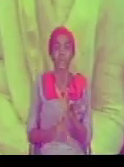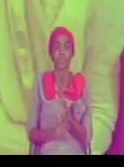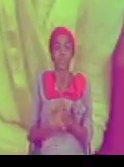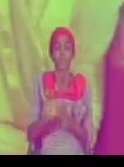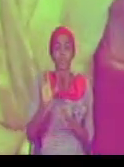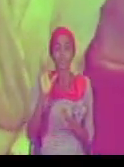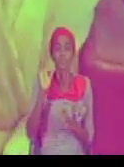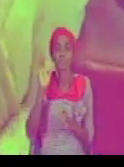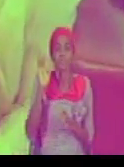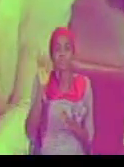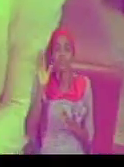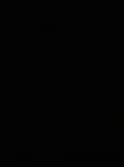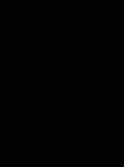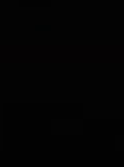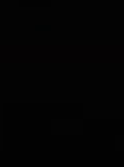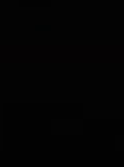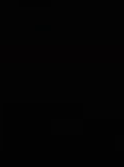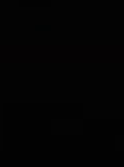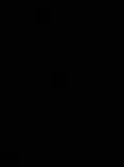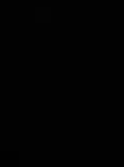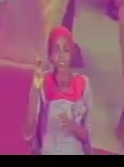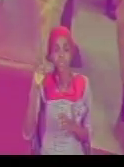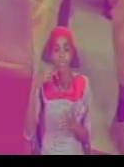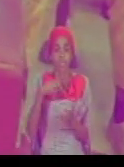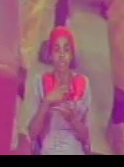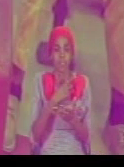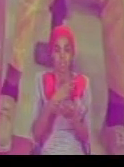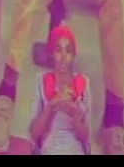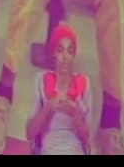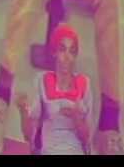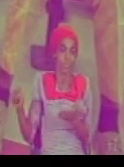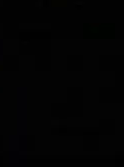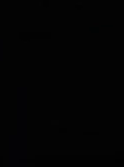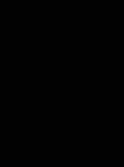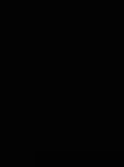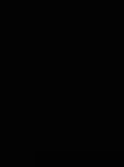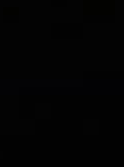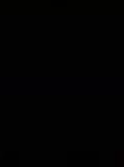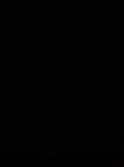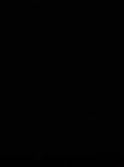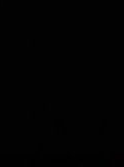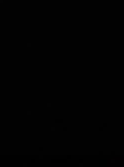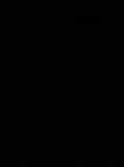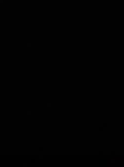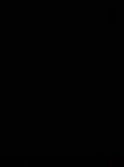And Miriam, the prophetess, the sister of Aaron,